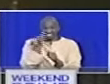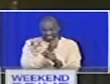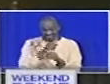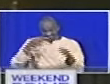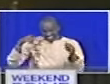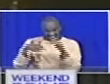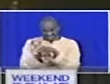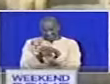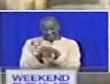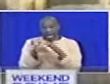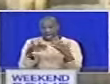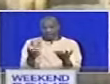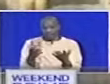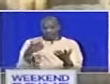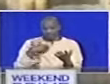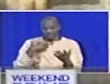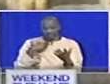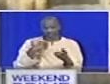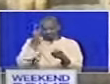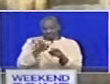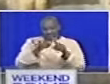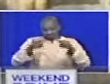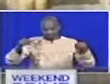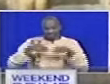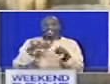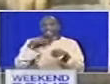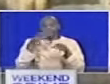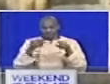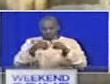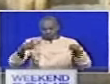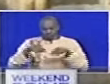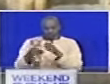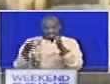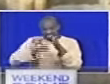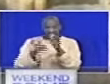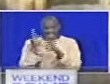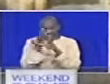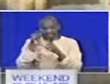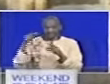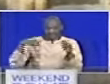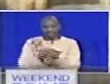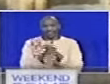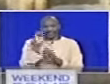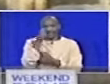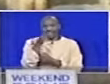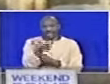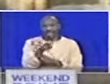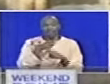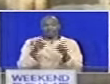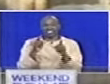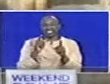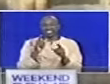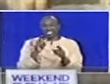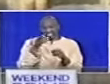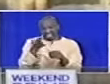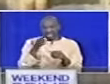in a mysterious way. They had to hide him in a coffin, and he just back to Kenya. But all of a sudden now,